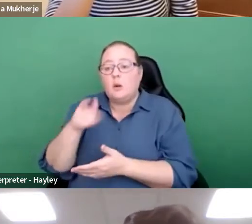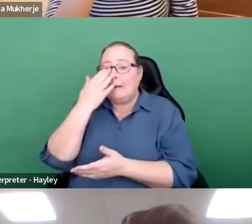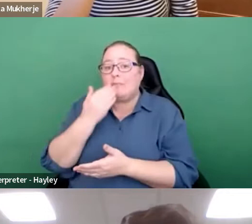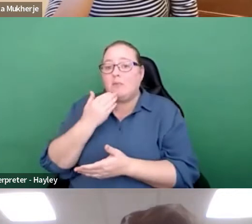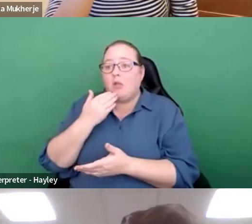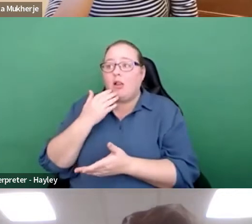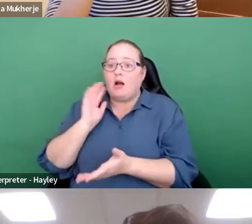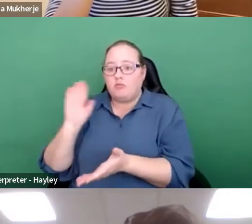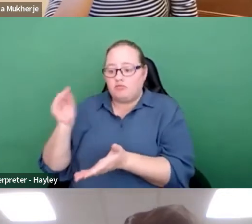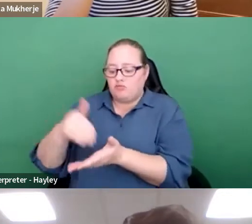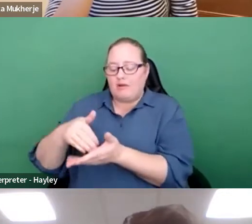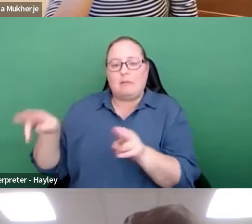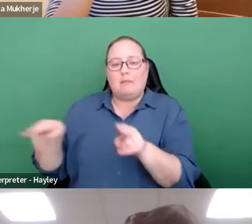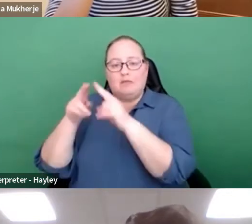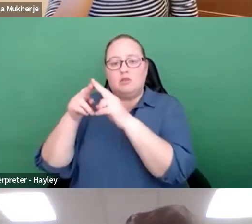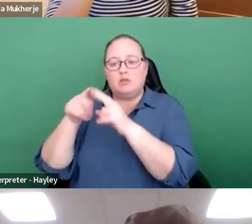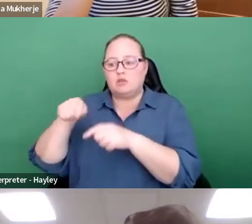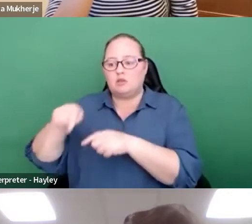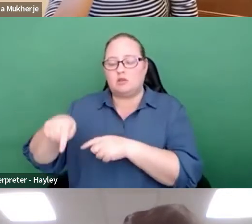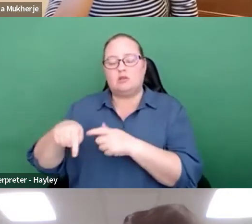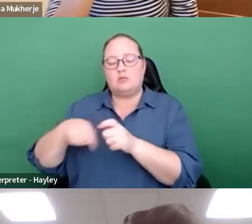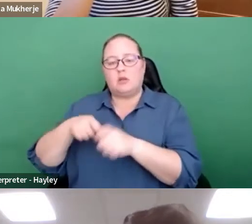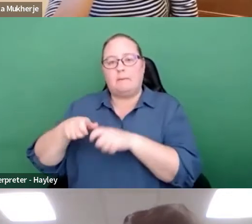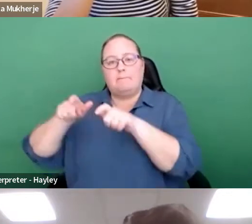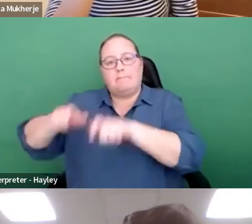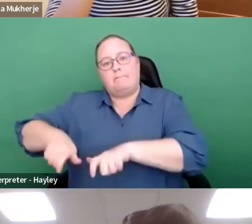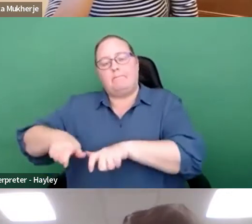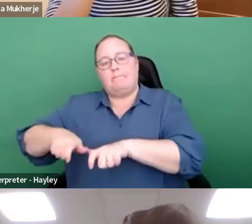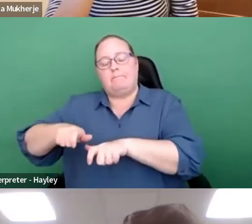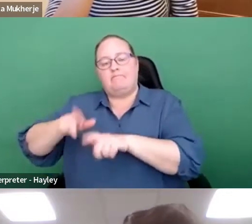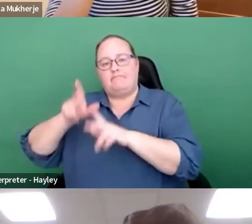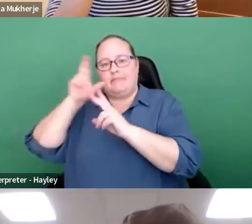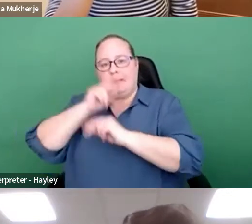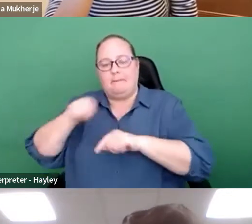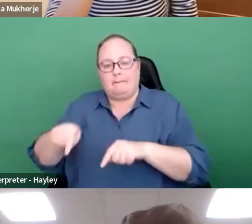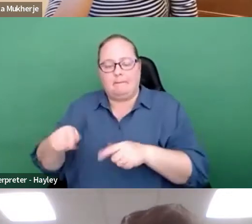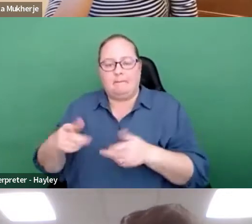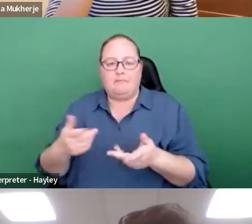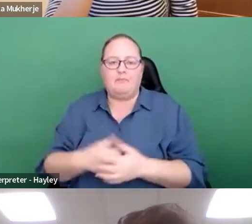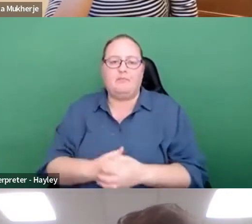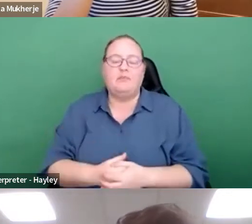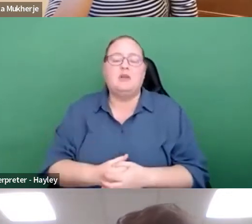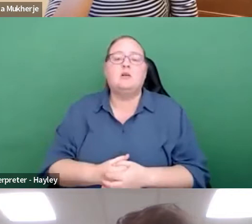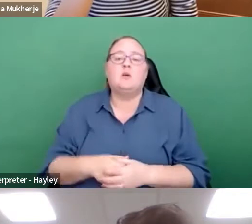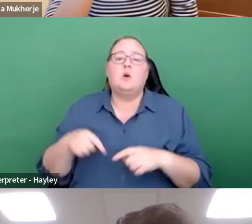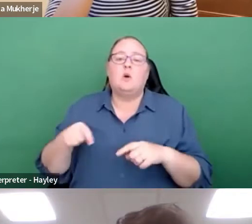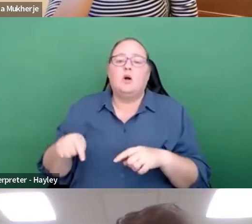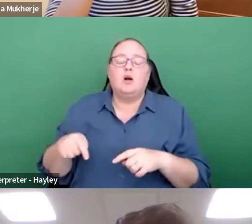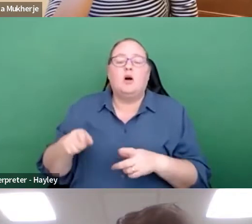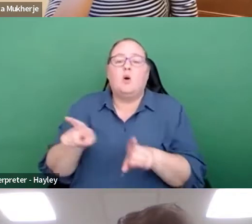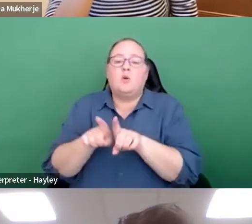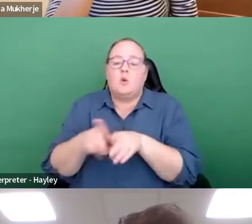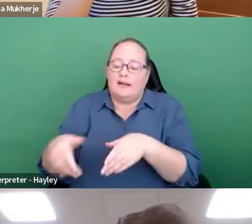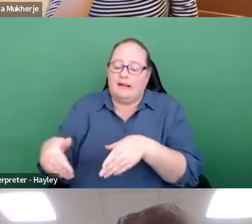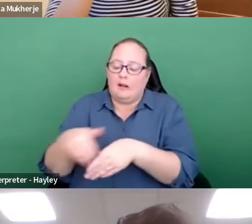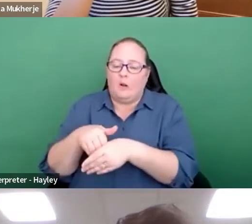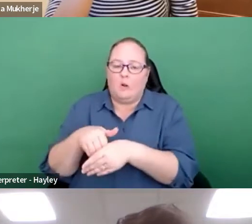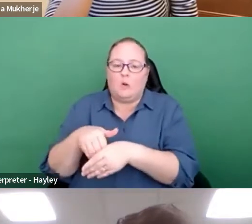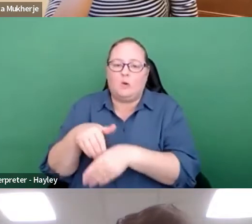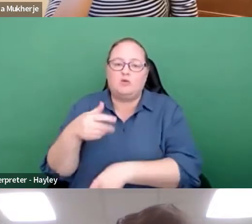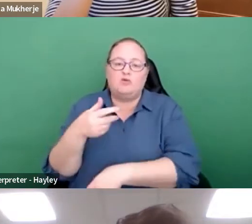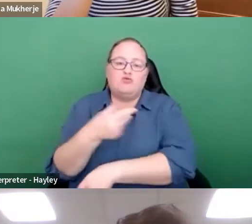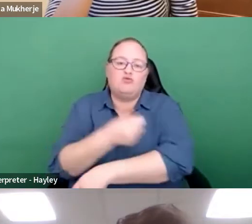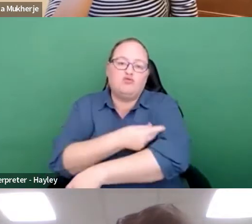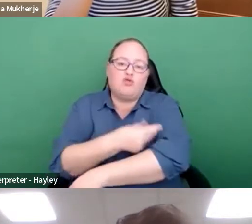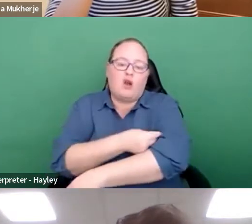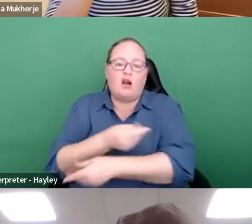is. And that often comes, and it does that too, with being a hub for drug trading and trafficking more